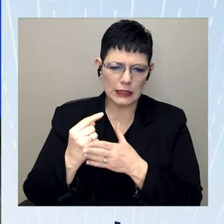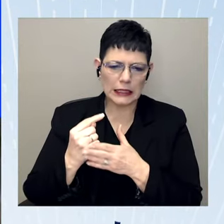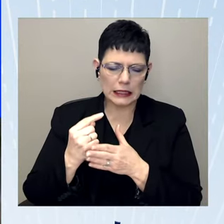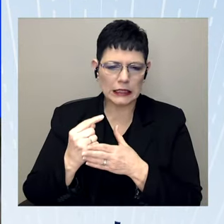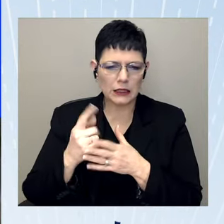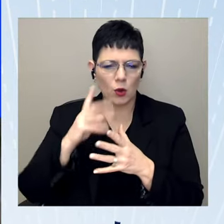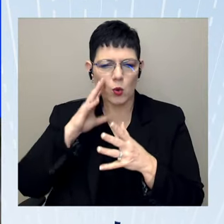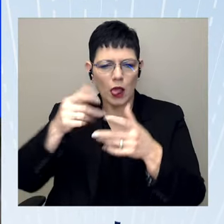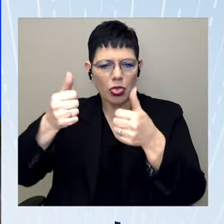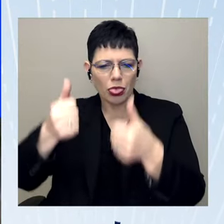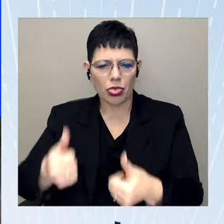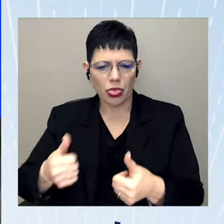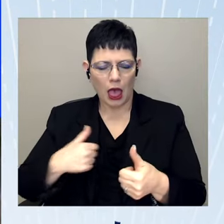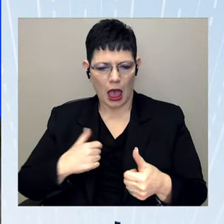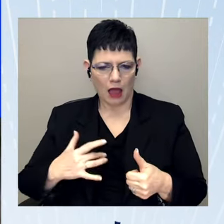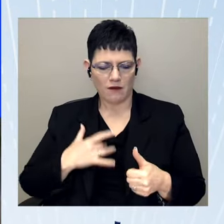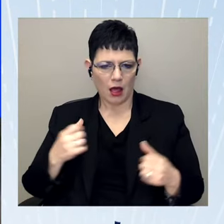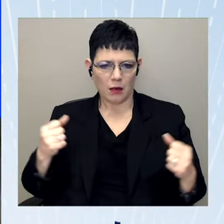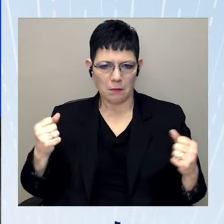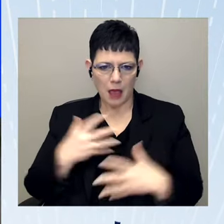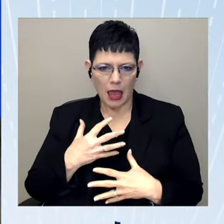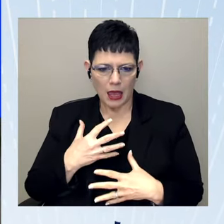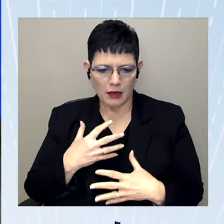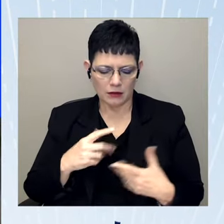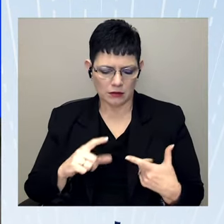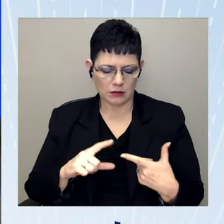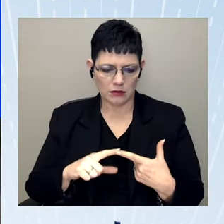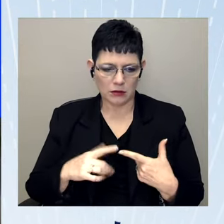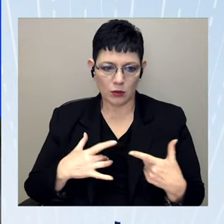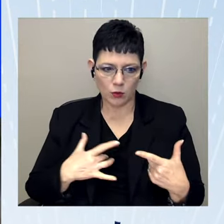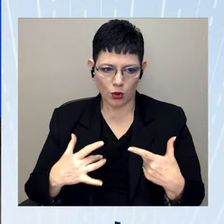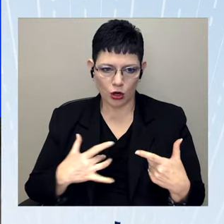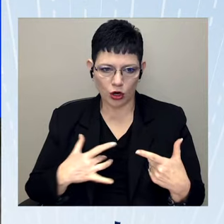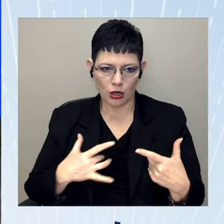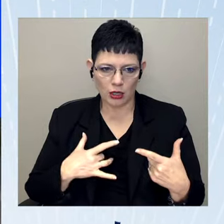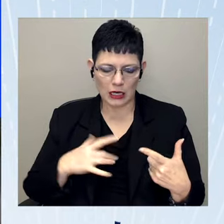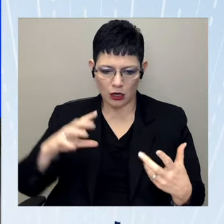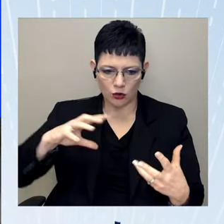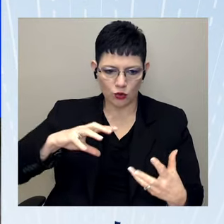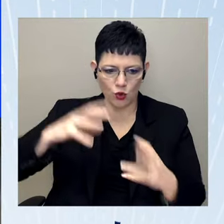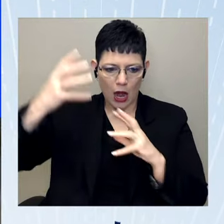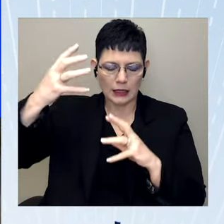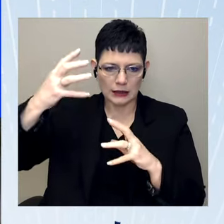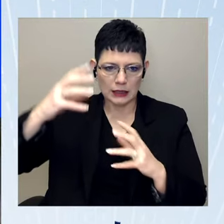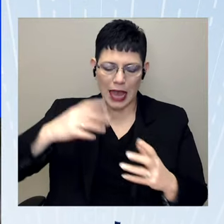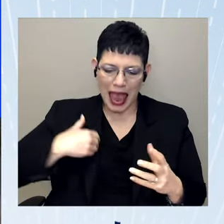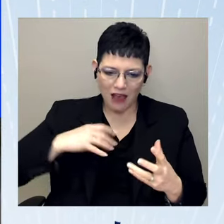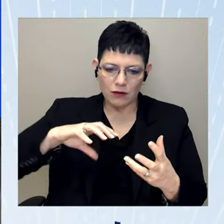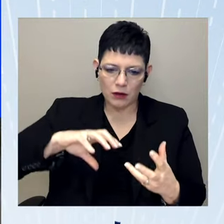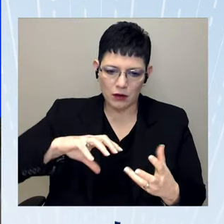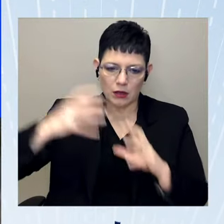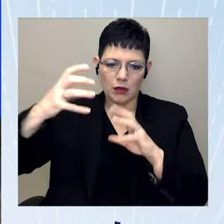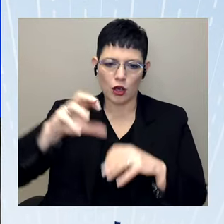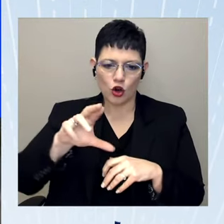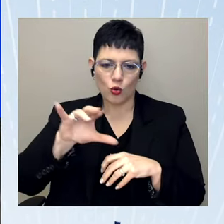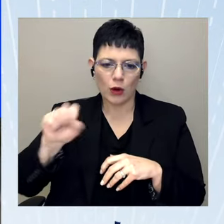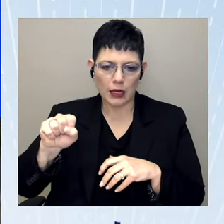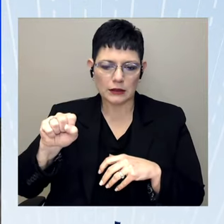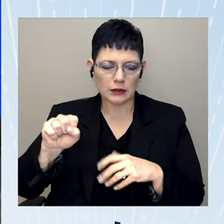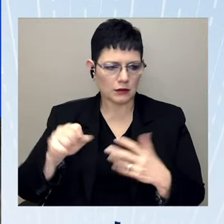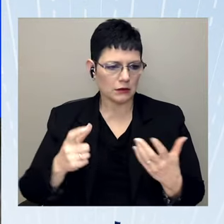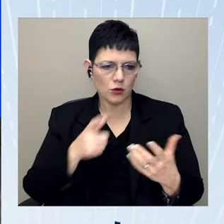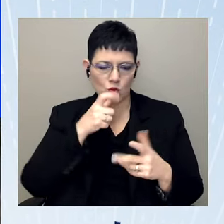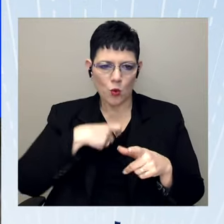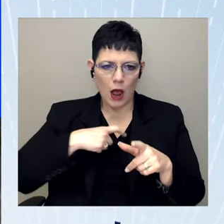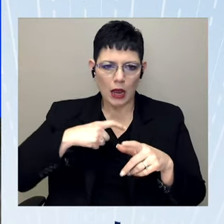of panic, worry, and crisis. There is a crisis culture out there. Who am I going to call? Who is going to